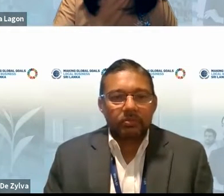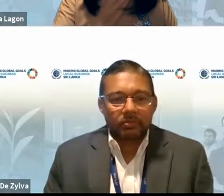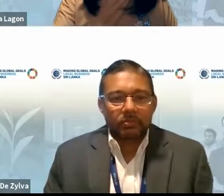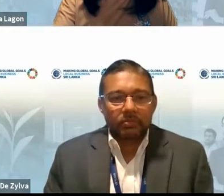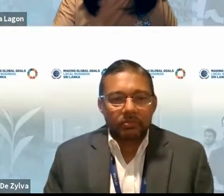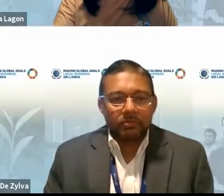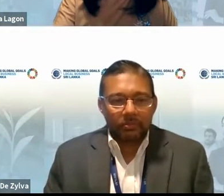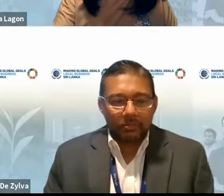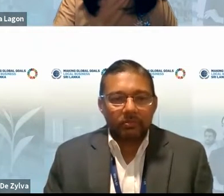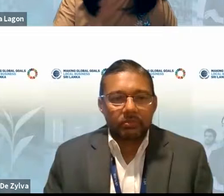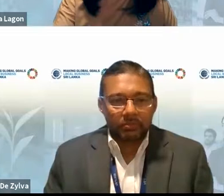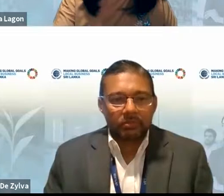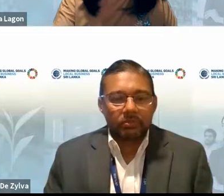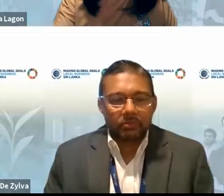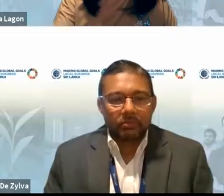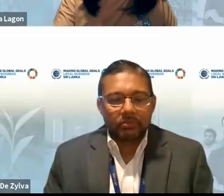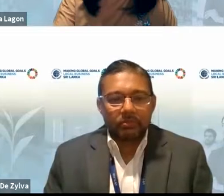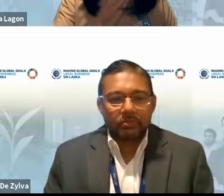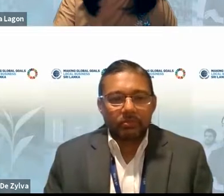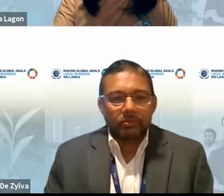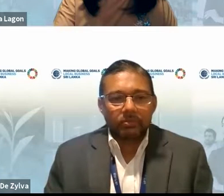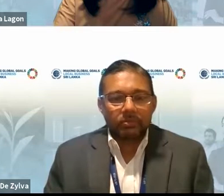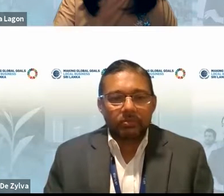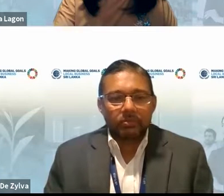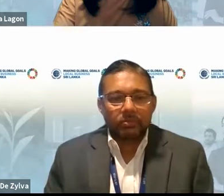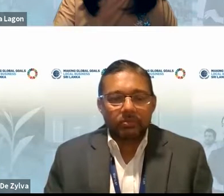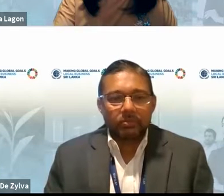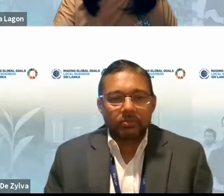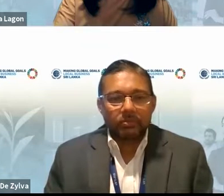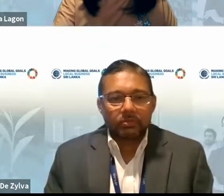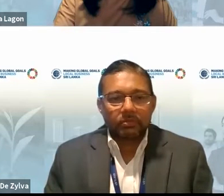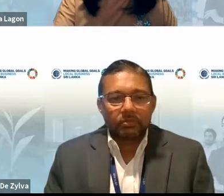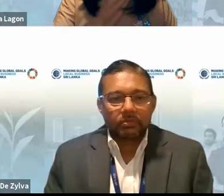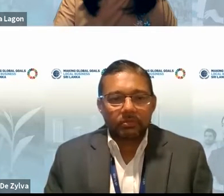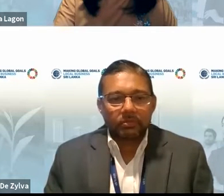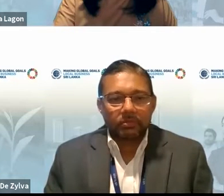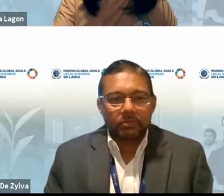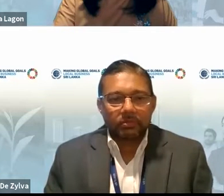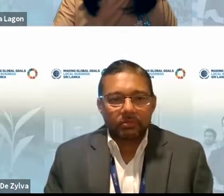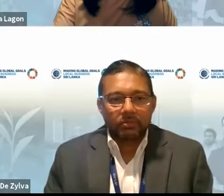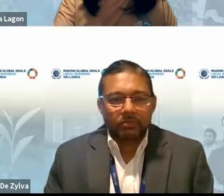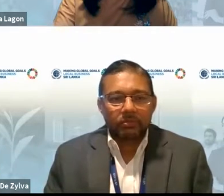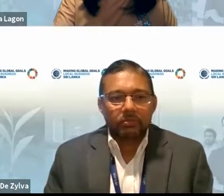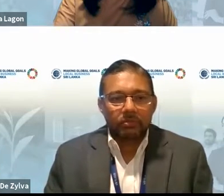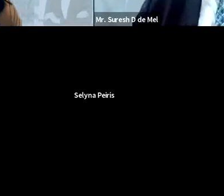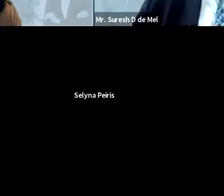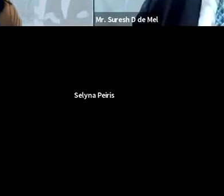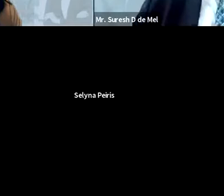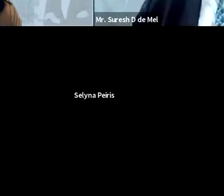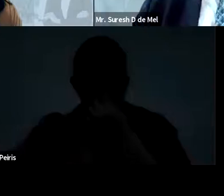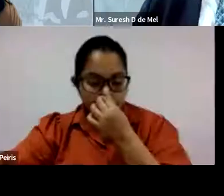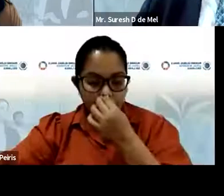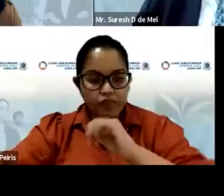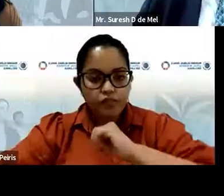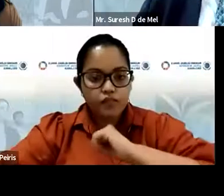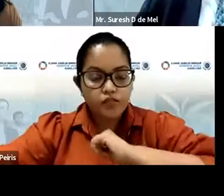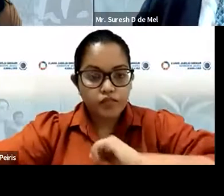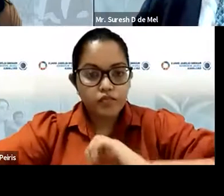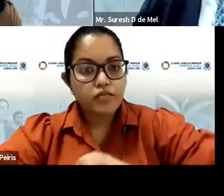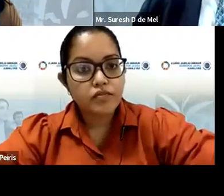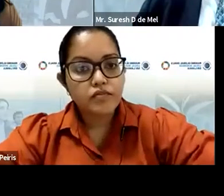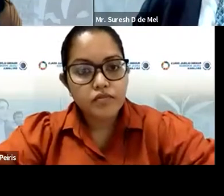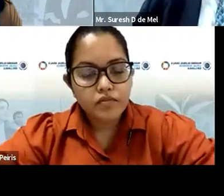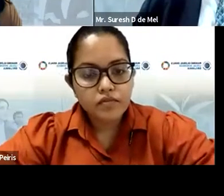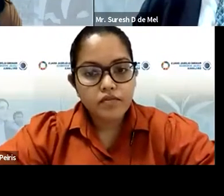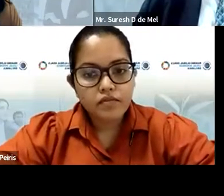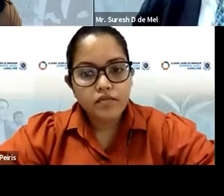as complex as, you know, the next IoT device. It's something as simple as SEO or as simple as backward